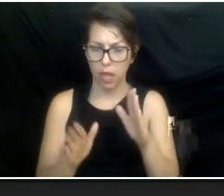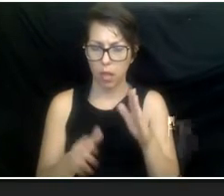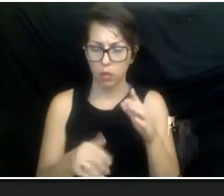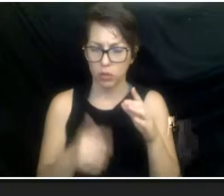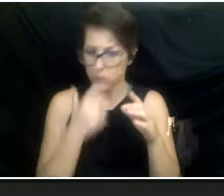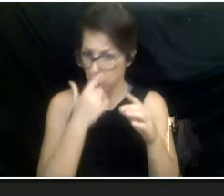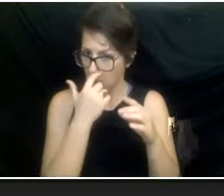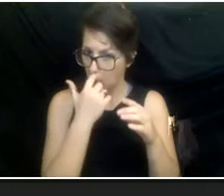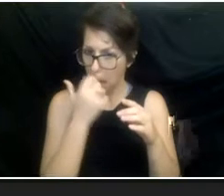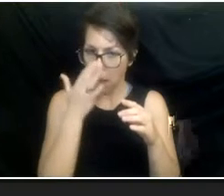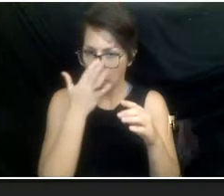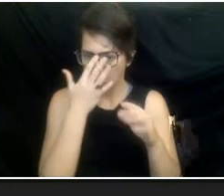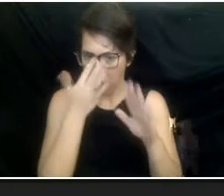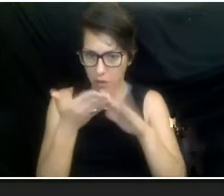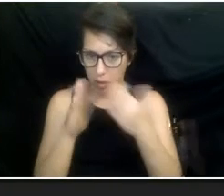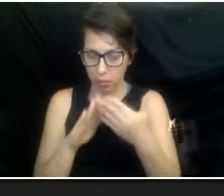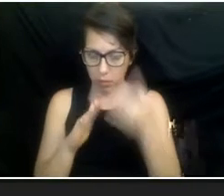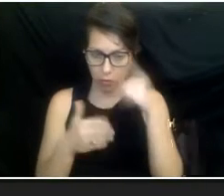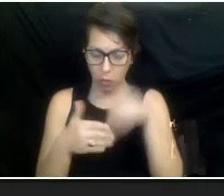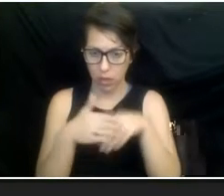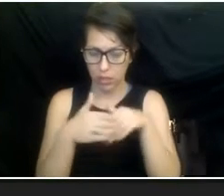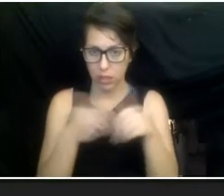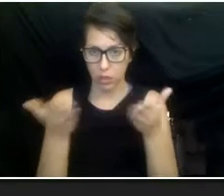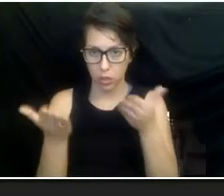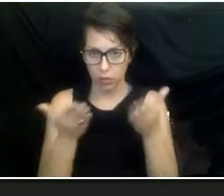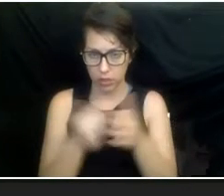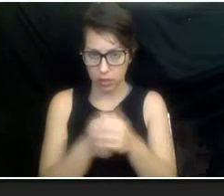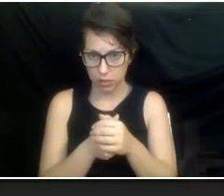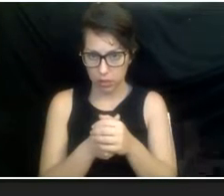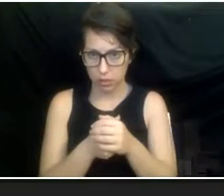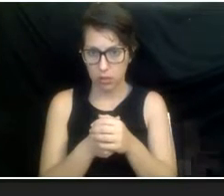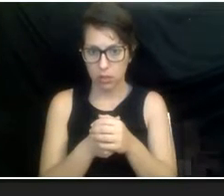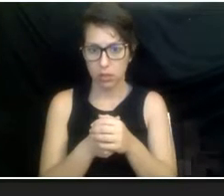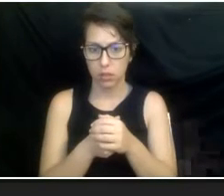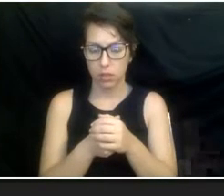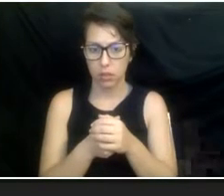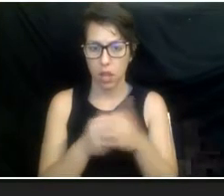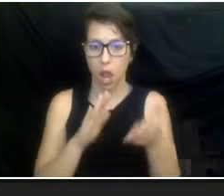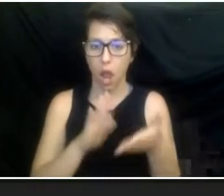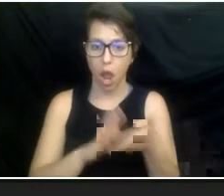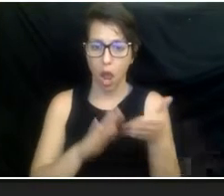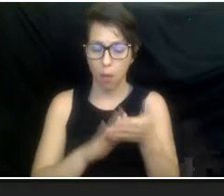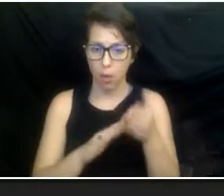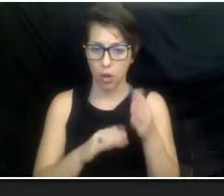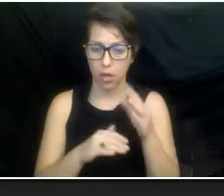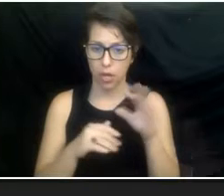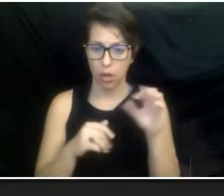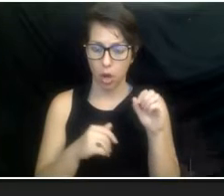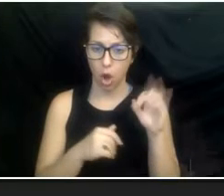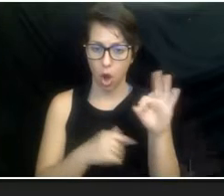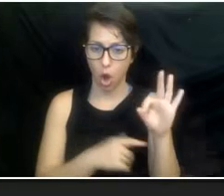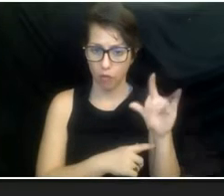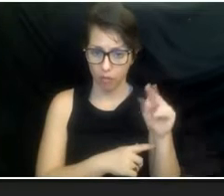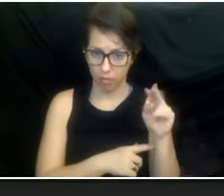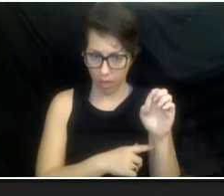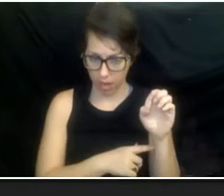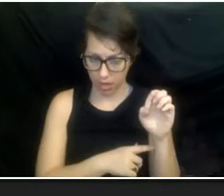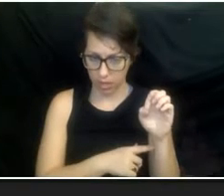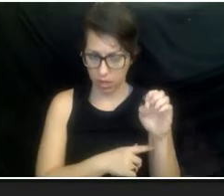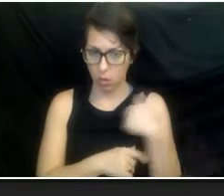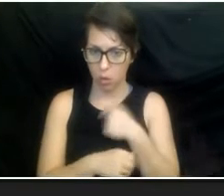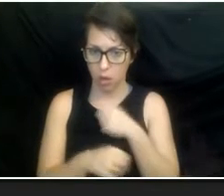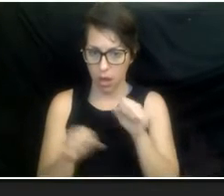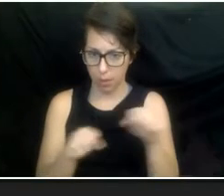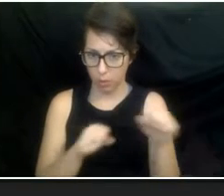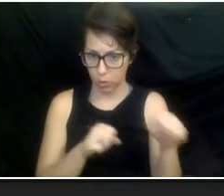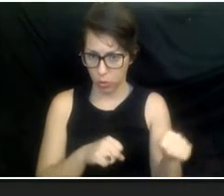community just recently I received a call from a client who I interacted with in Bengali we